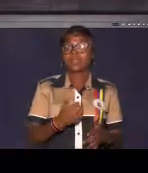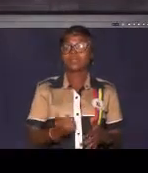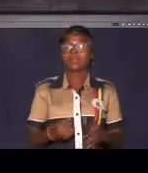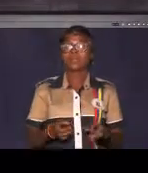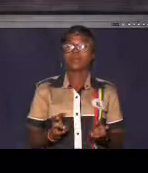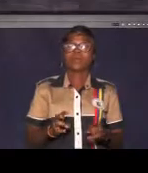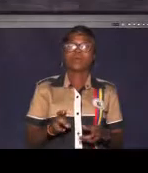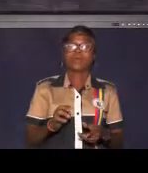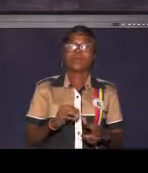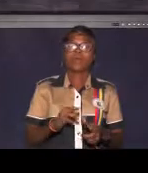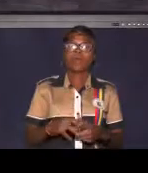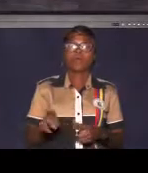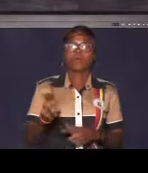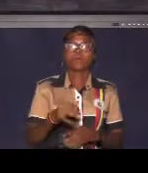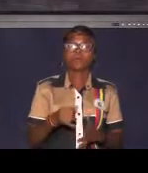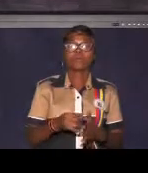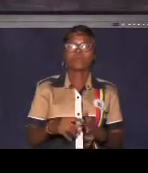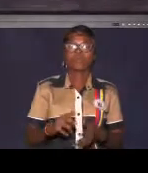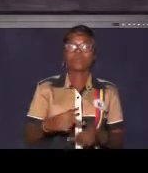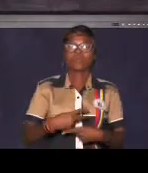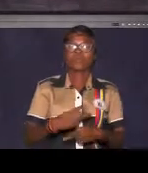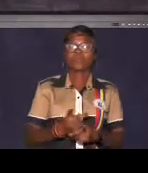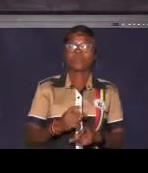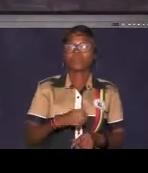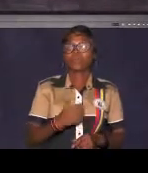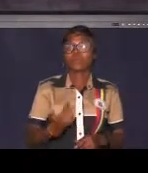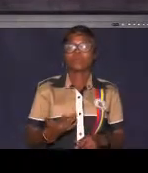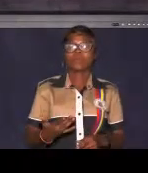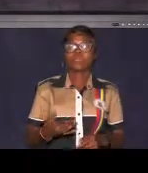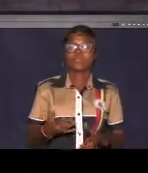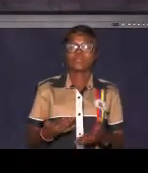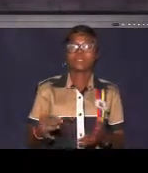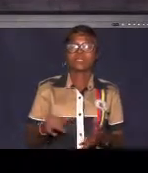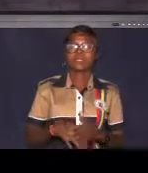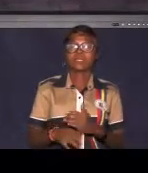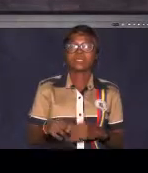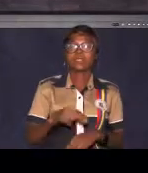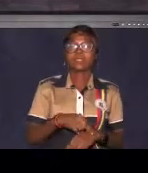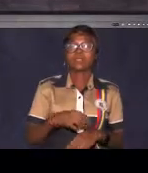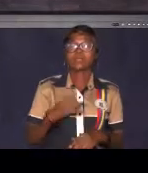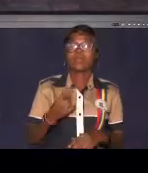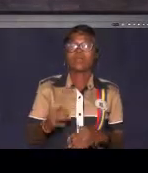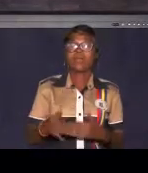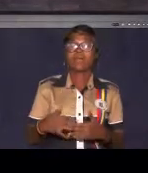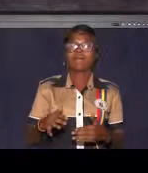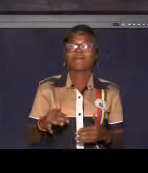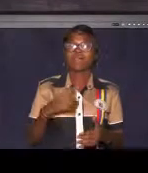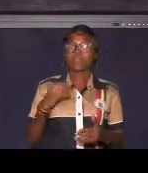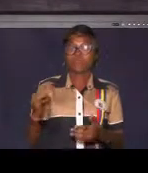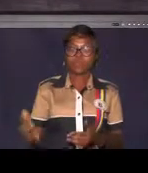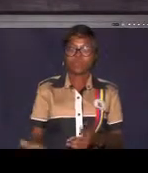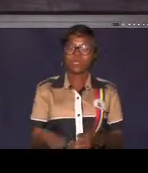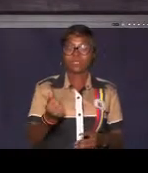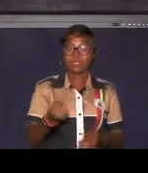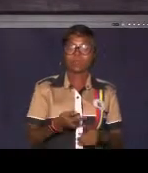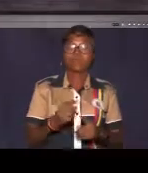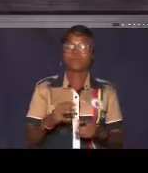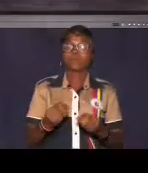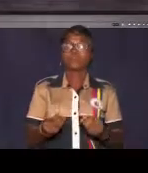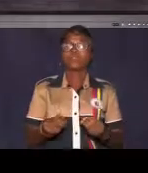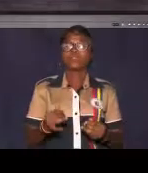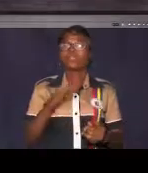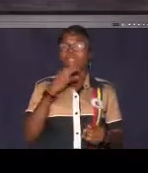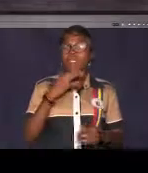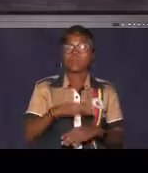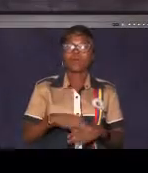in another way or use it to produce other things, in their natural state, after you extract them from